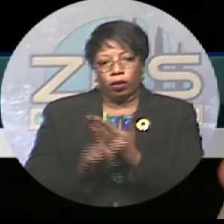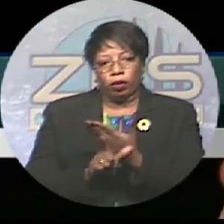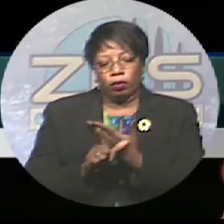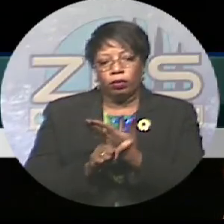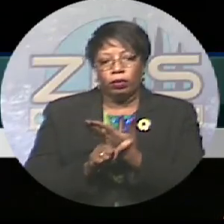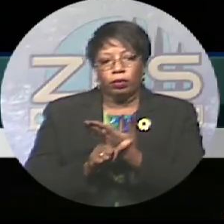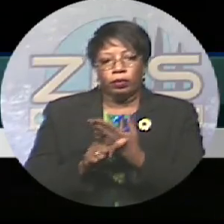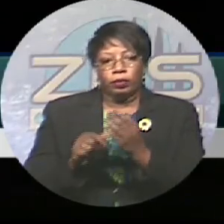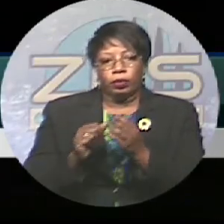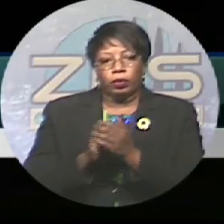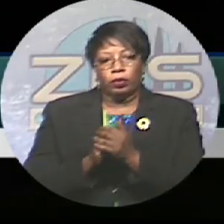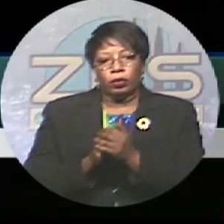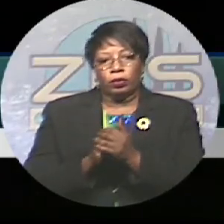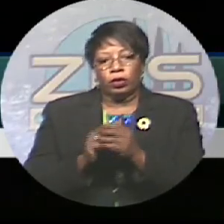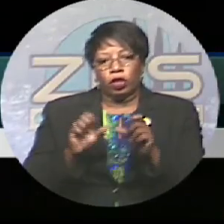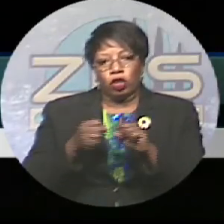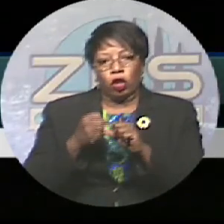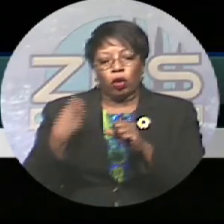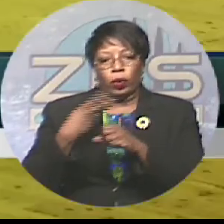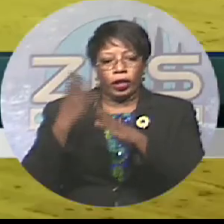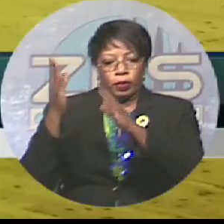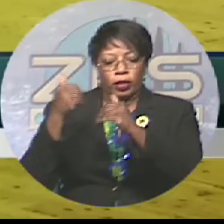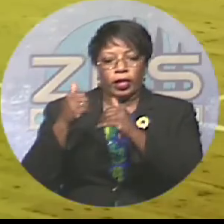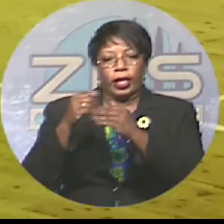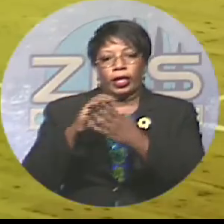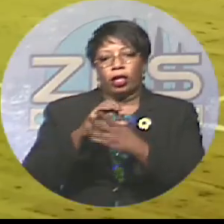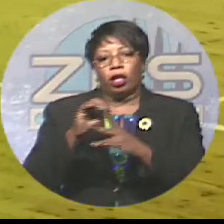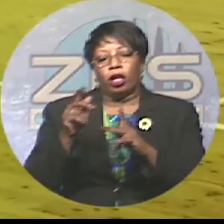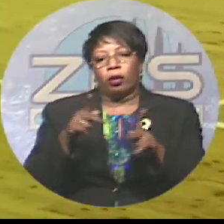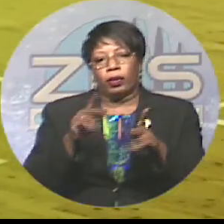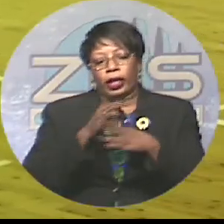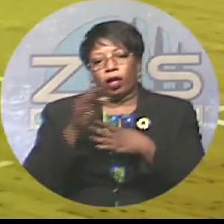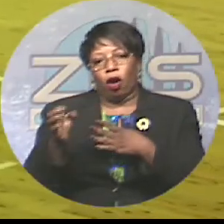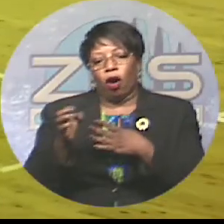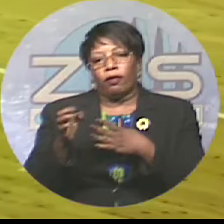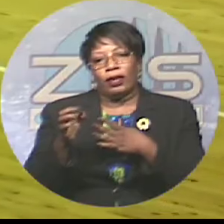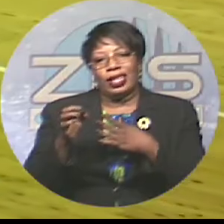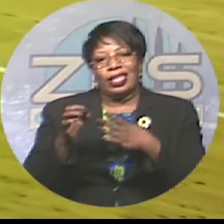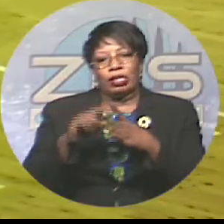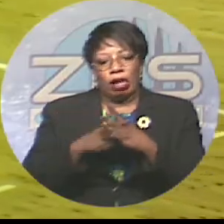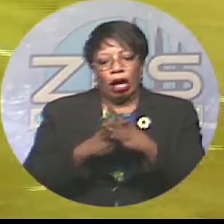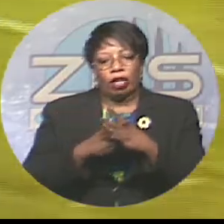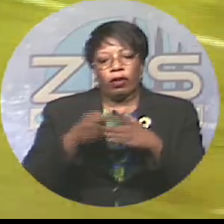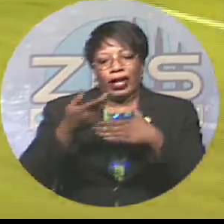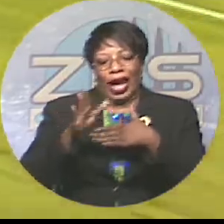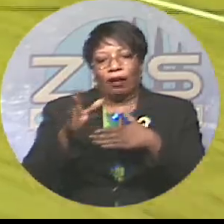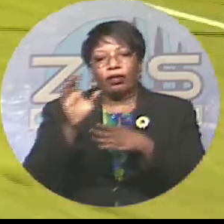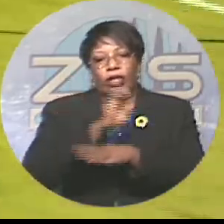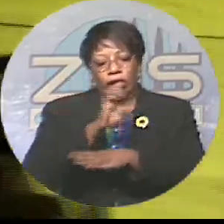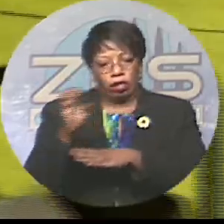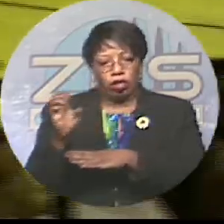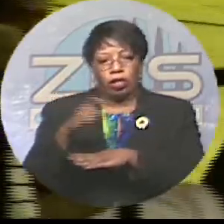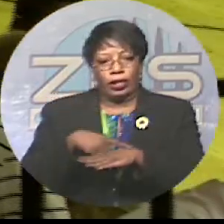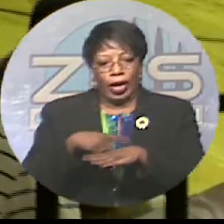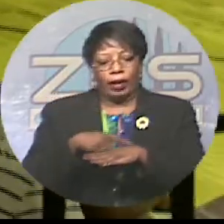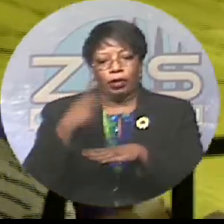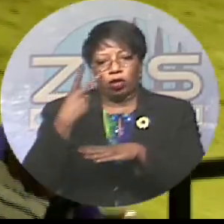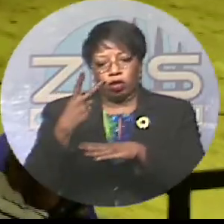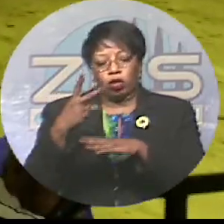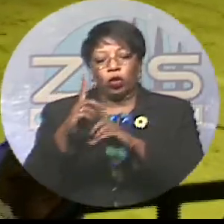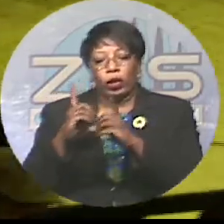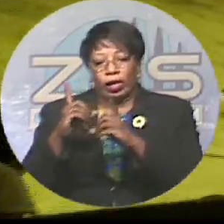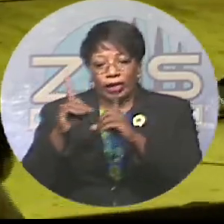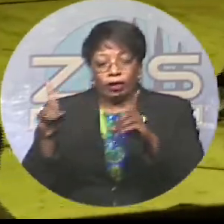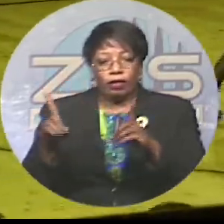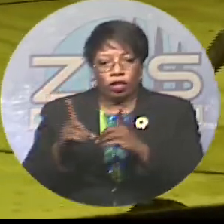So we anticipate our playoffs starting right after Easter. And it's going to be, again, it's two divisions.